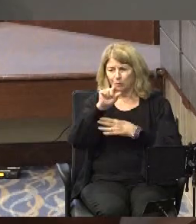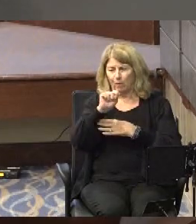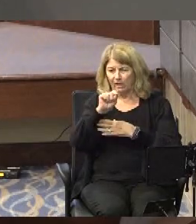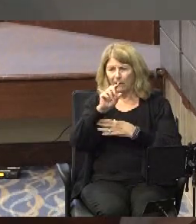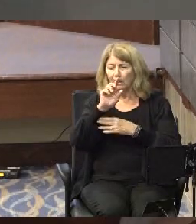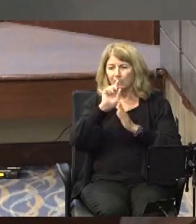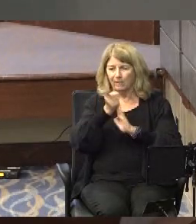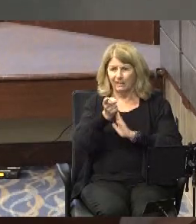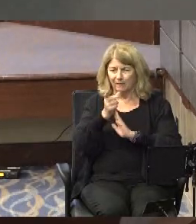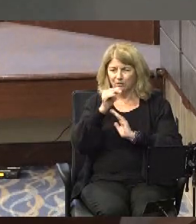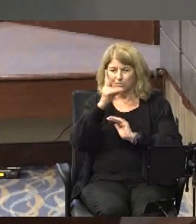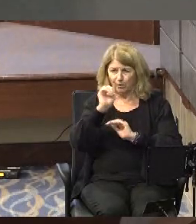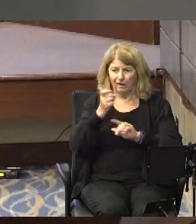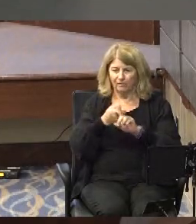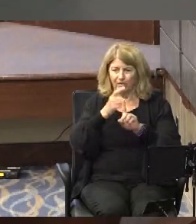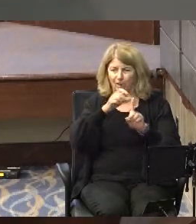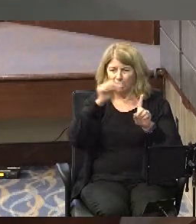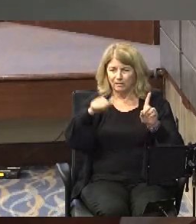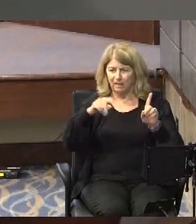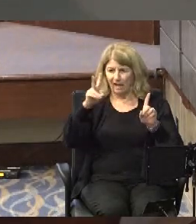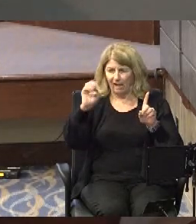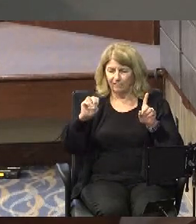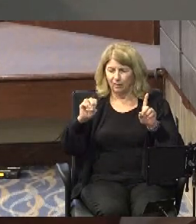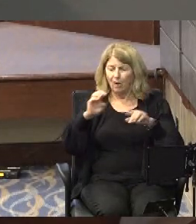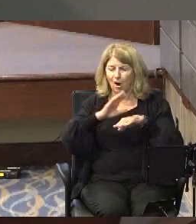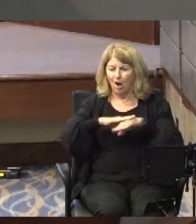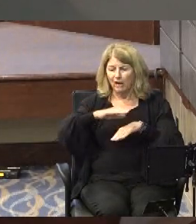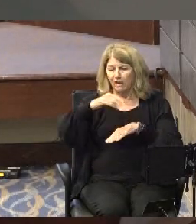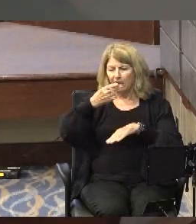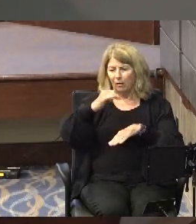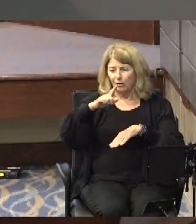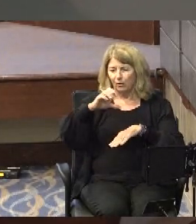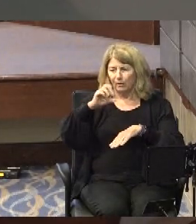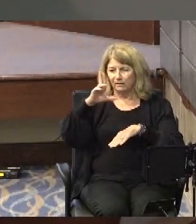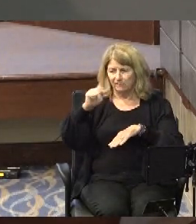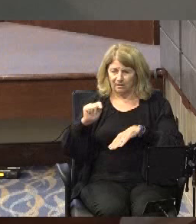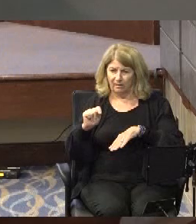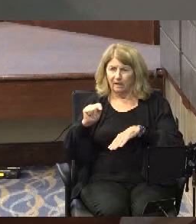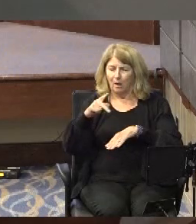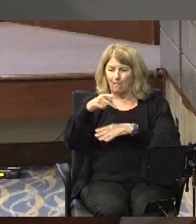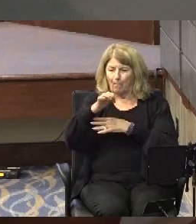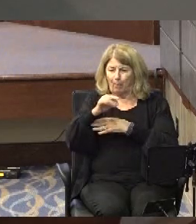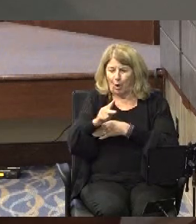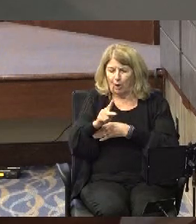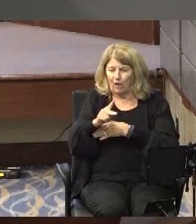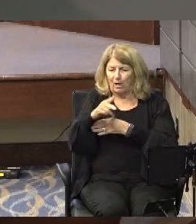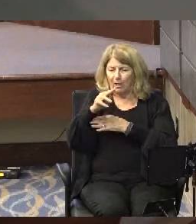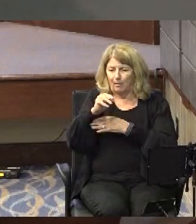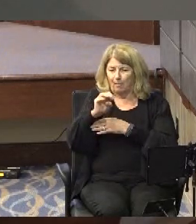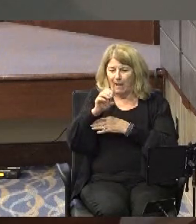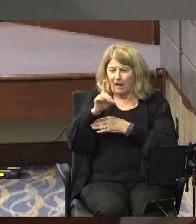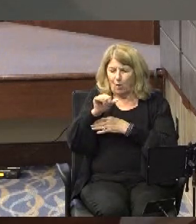Austin Avenue. I'm over on Gilcrest in Park Meadows neighborhood, 2901 Gilcrest.